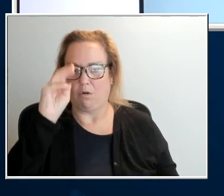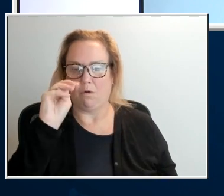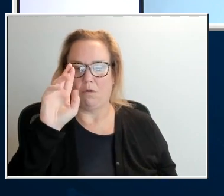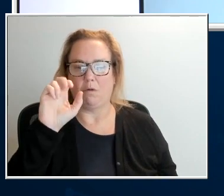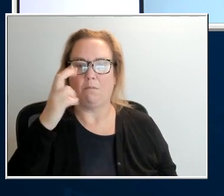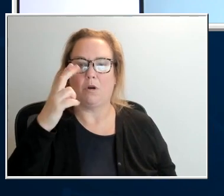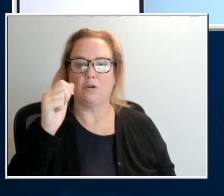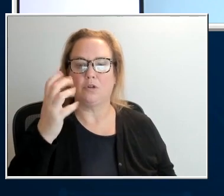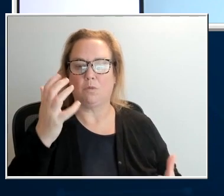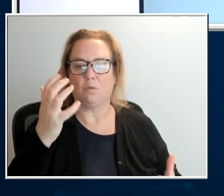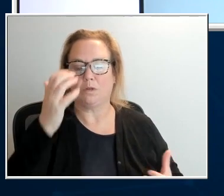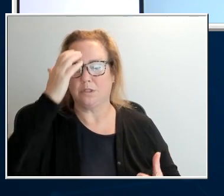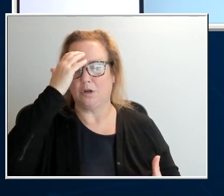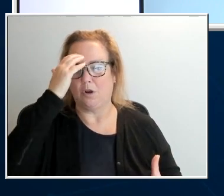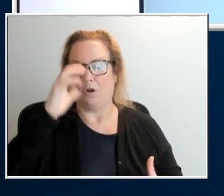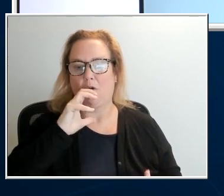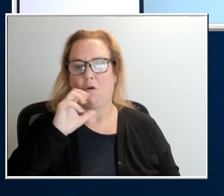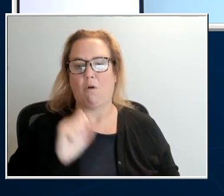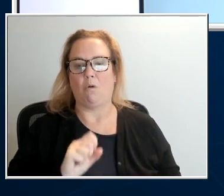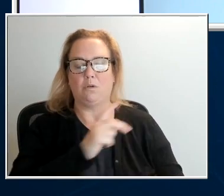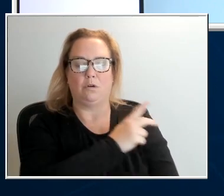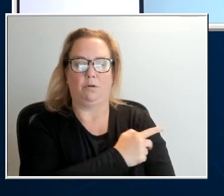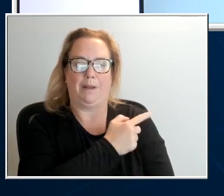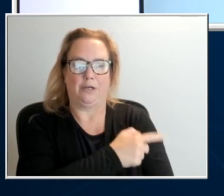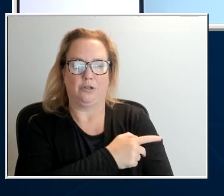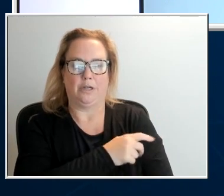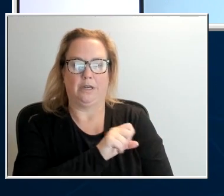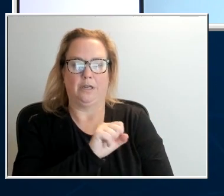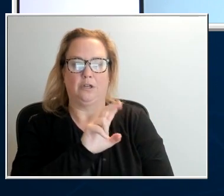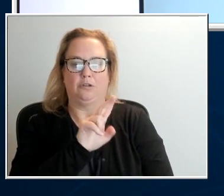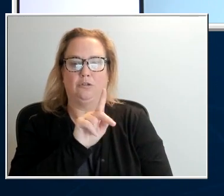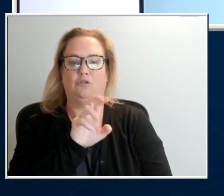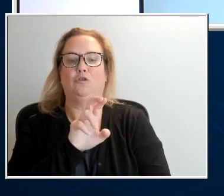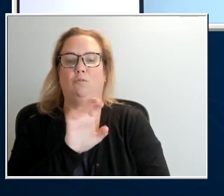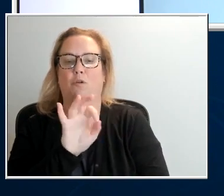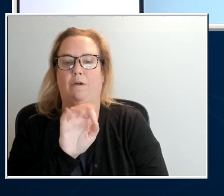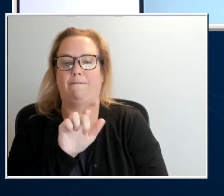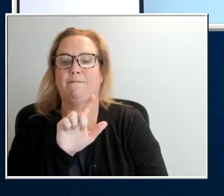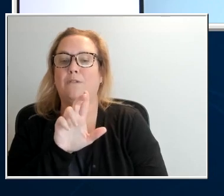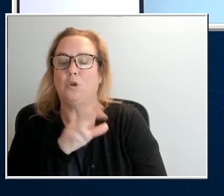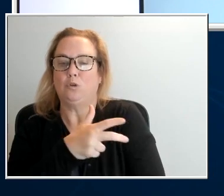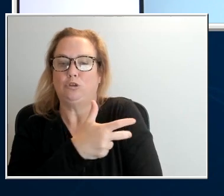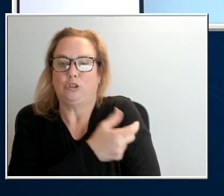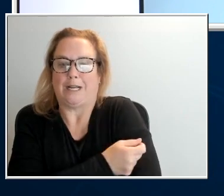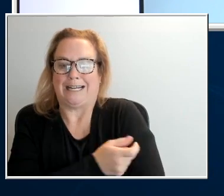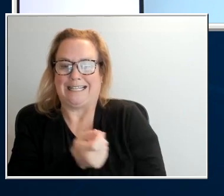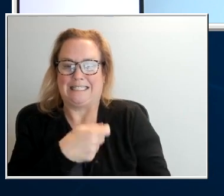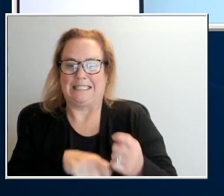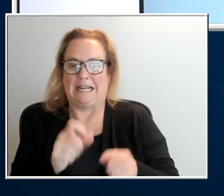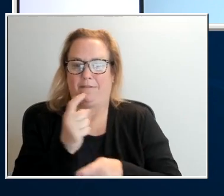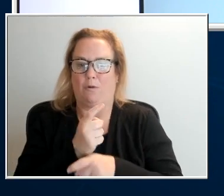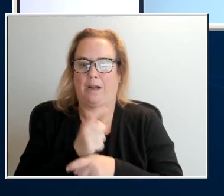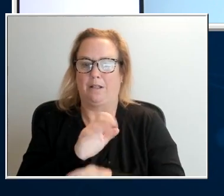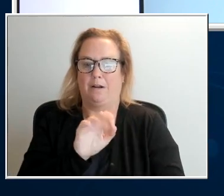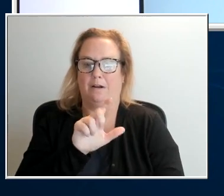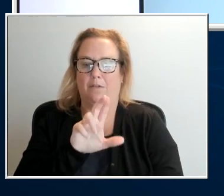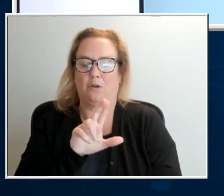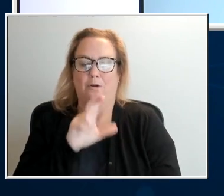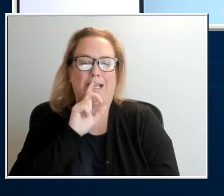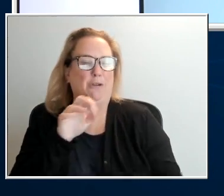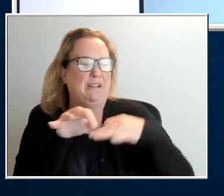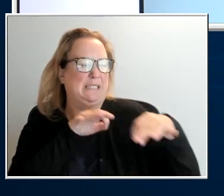should older patients get the super flu shot instead of the regular flu shot? And can you explain the super flu